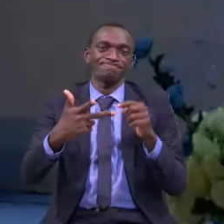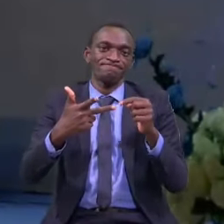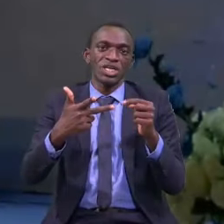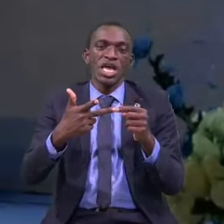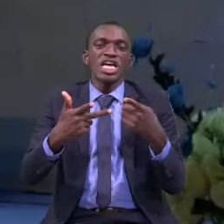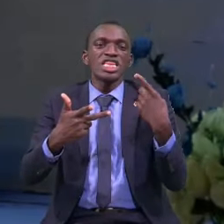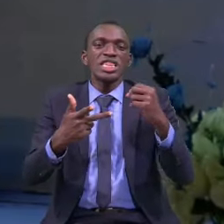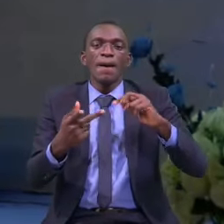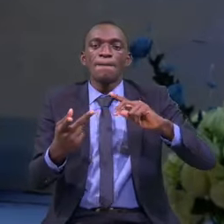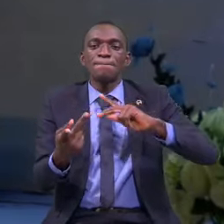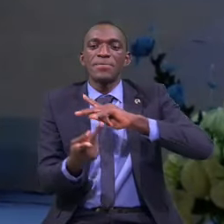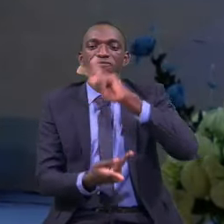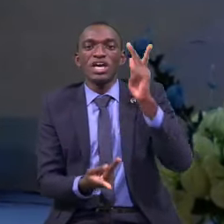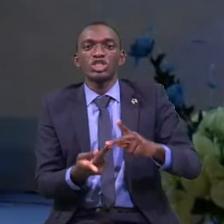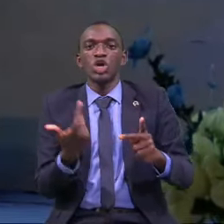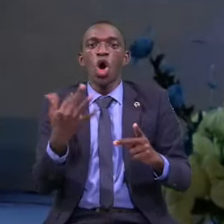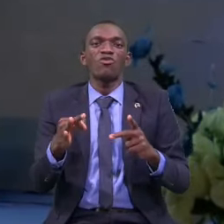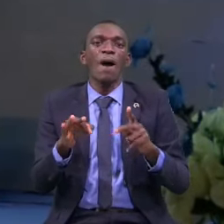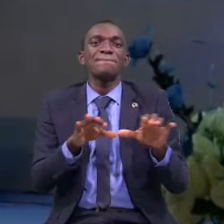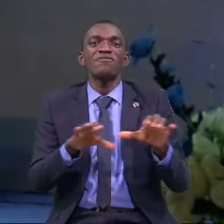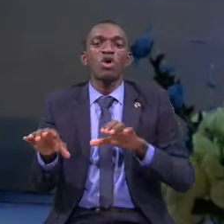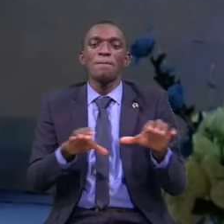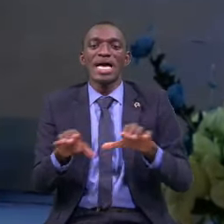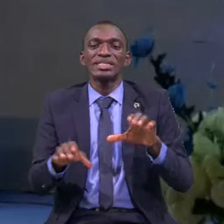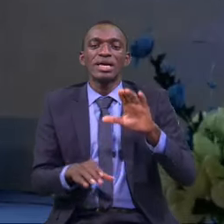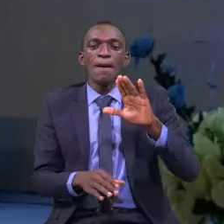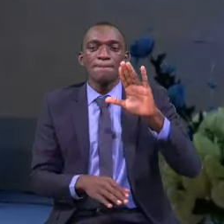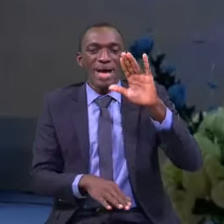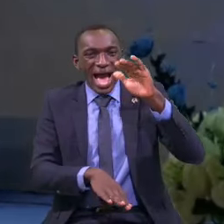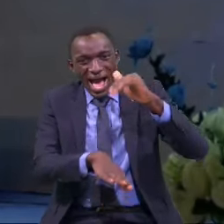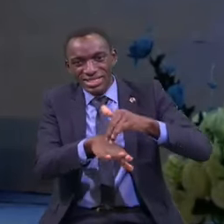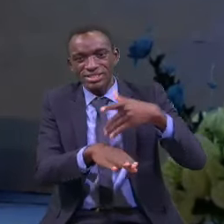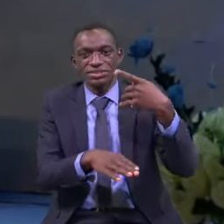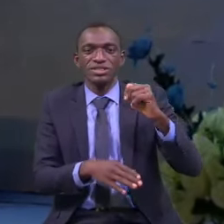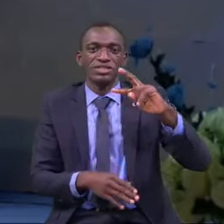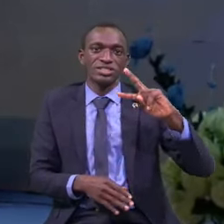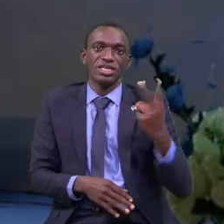performance by or at the second touch.